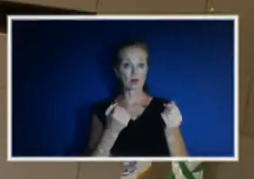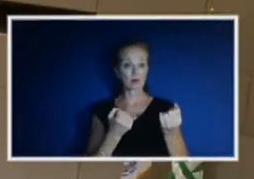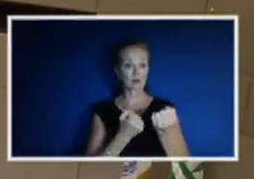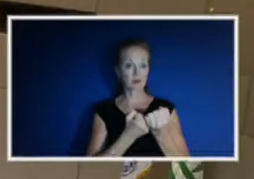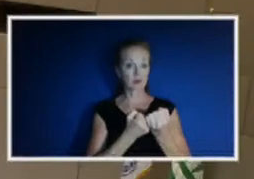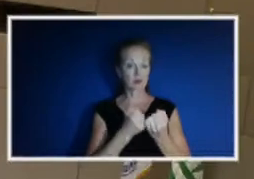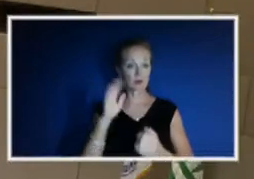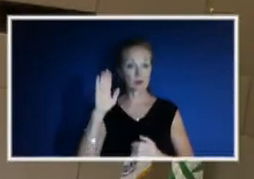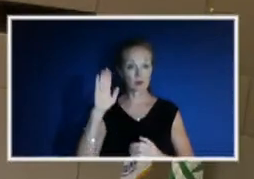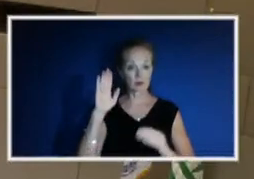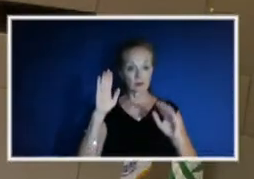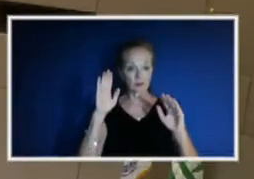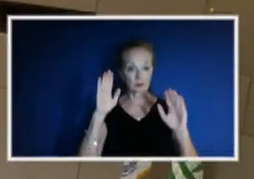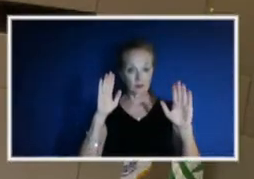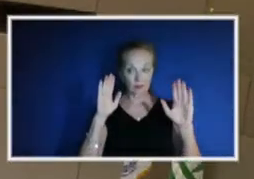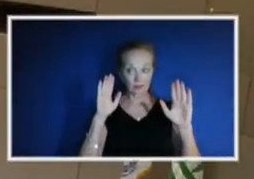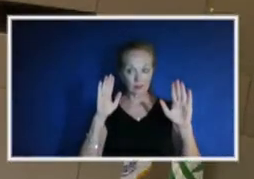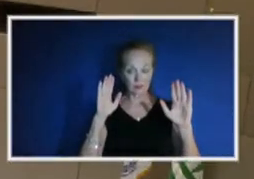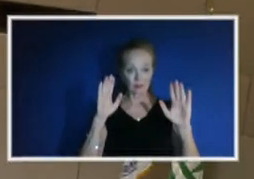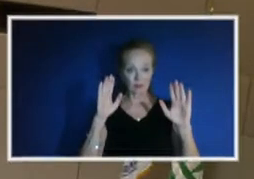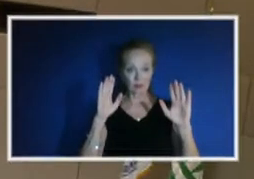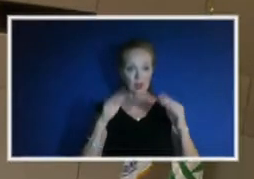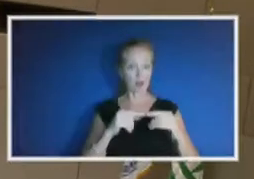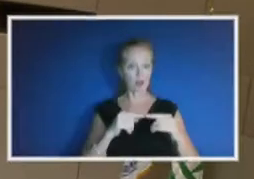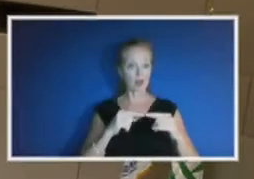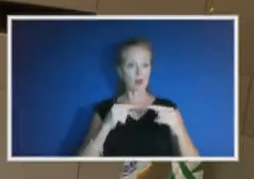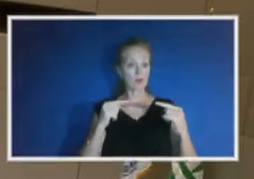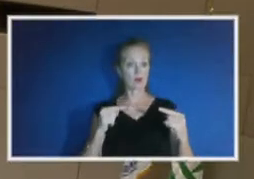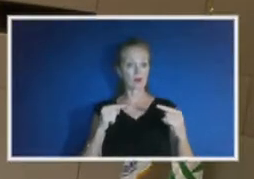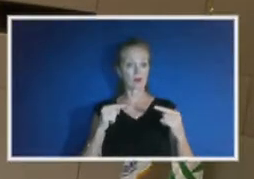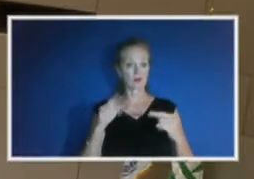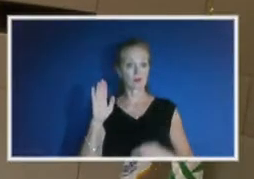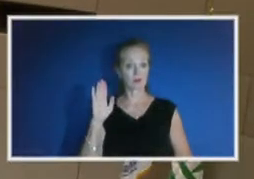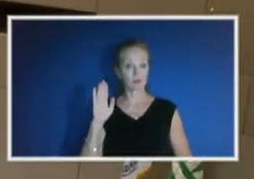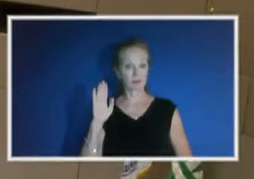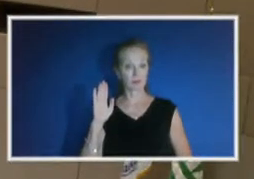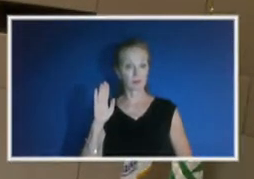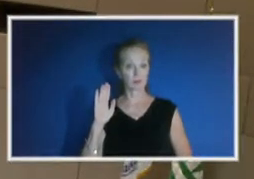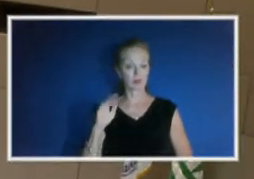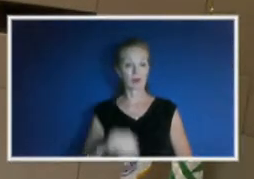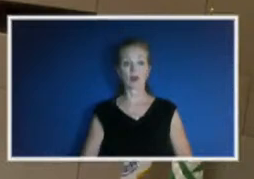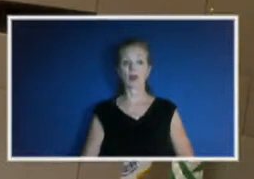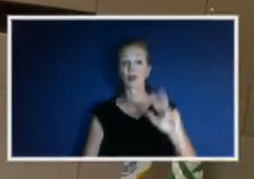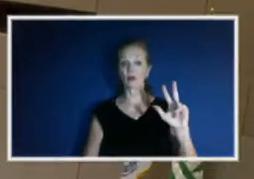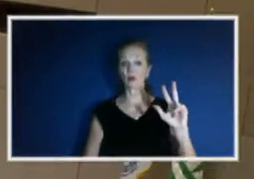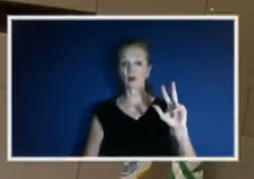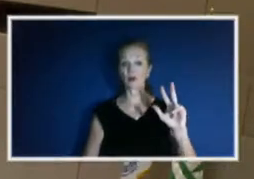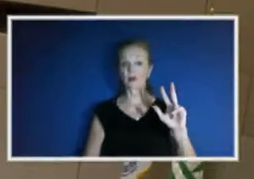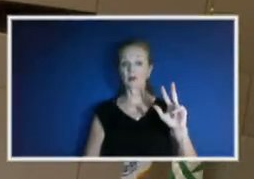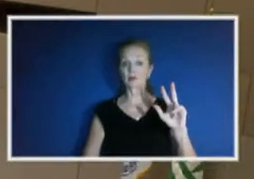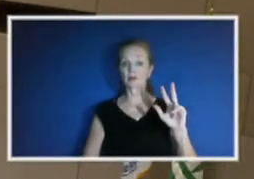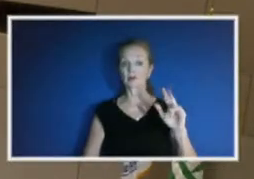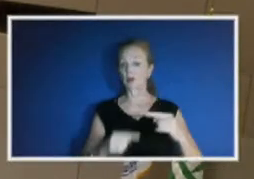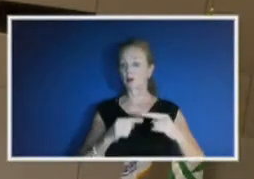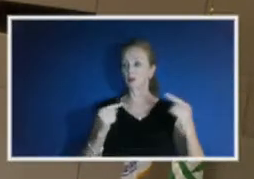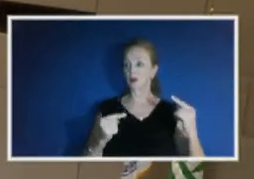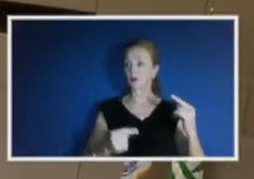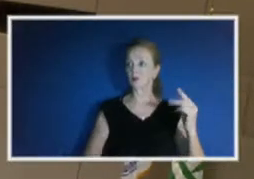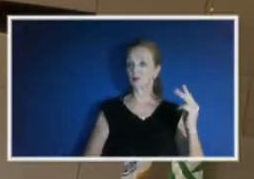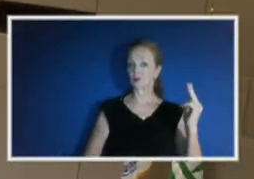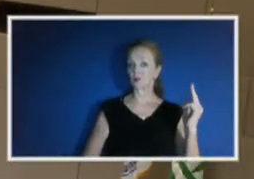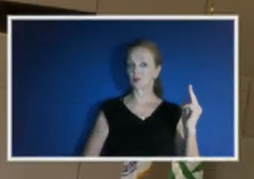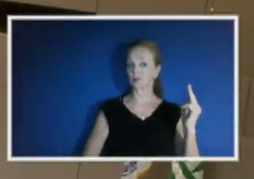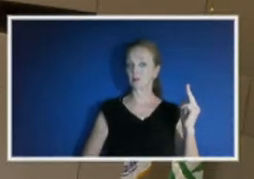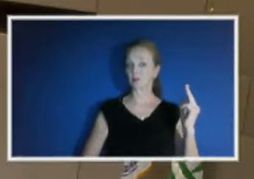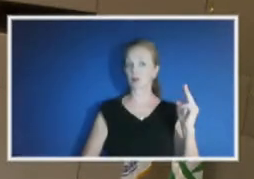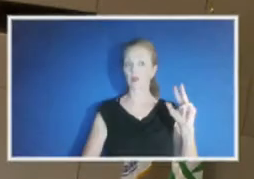hand. Those that are opposed, we have three opposed, Mr. Beccari, Ms. Mayfield, and Ms. Johnson.